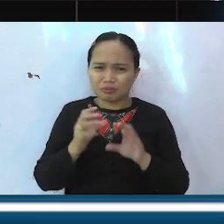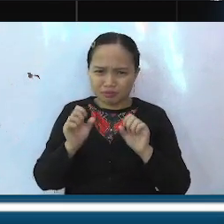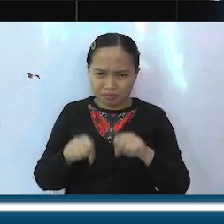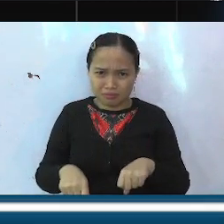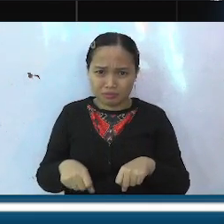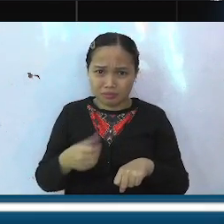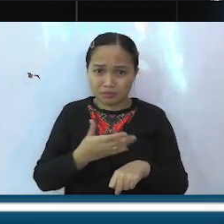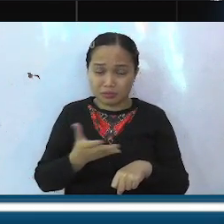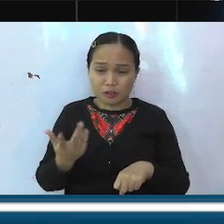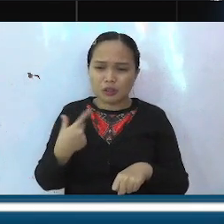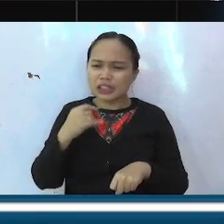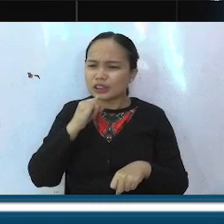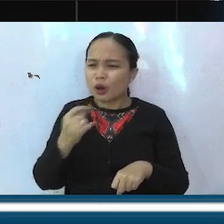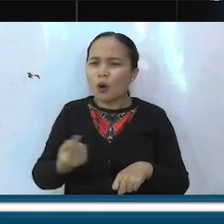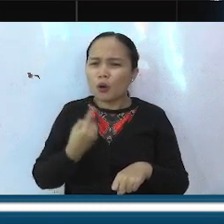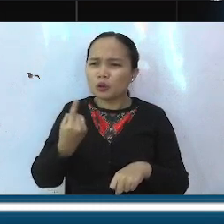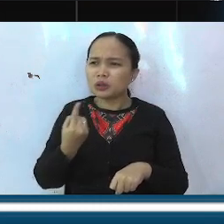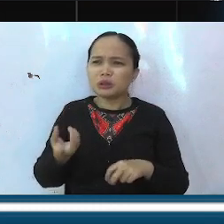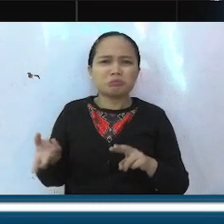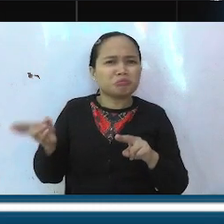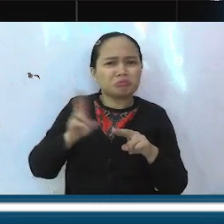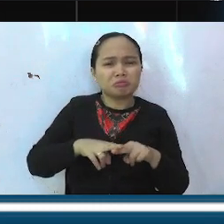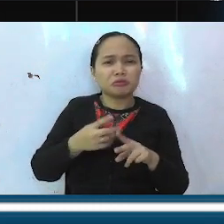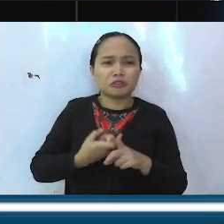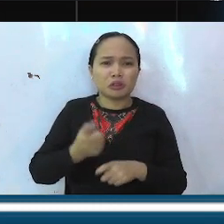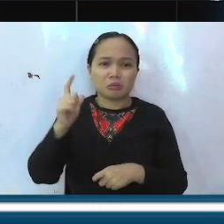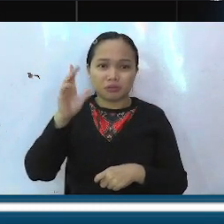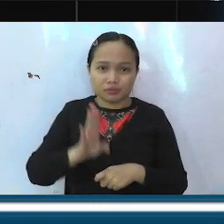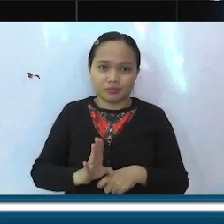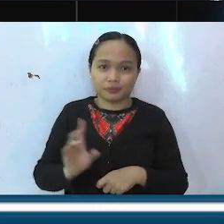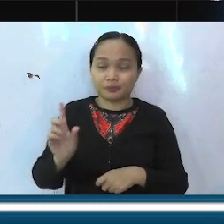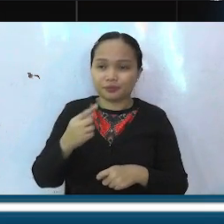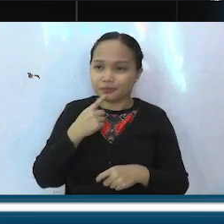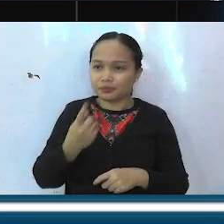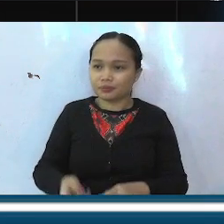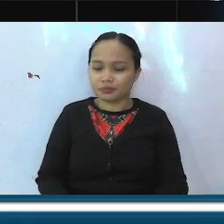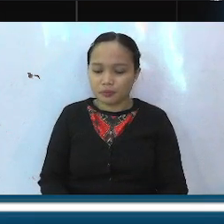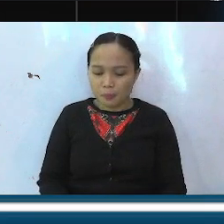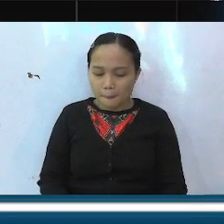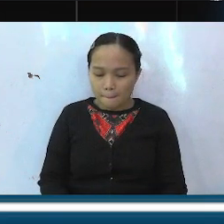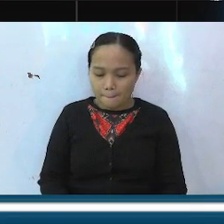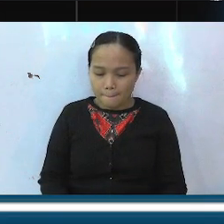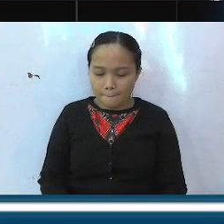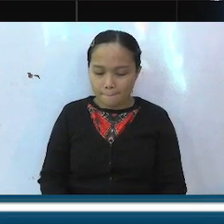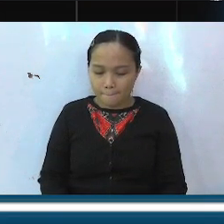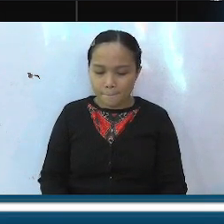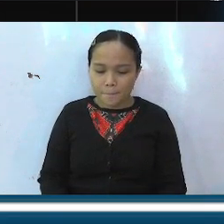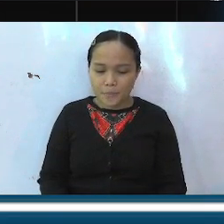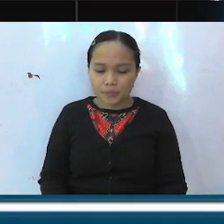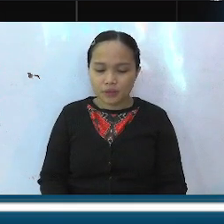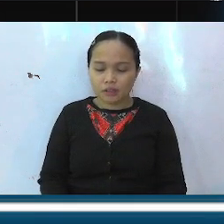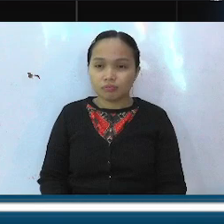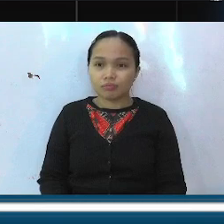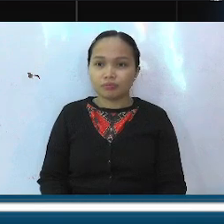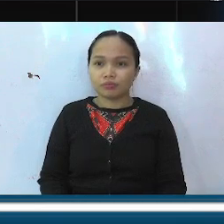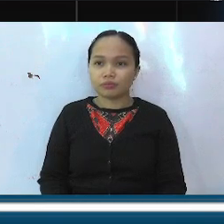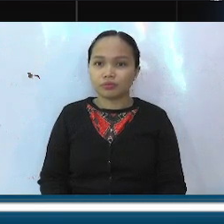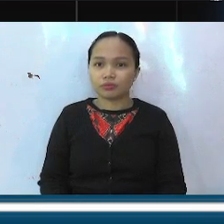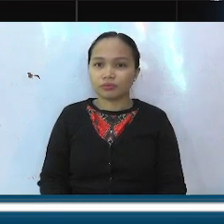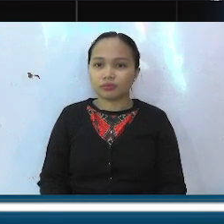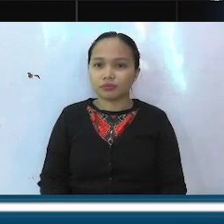from God. You see, like, if God is using you, let me just, this is just for the sake of illustration, sir. You